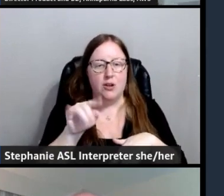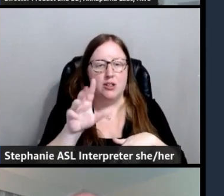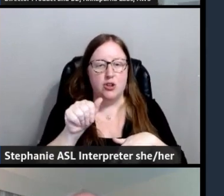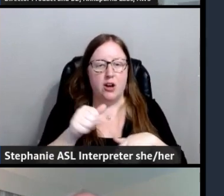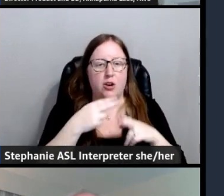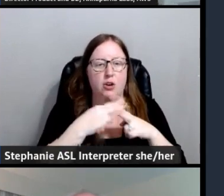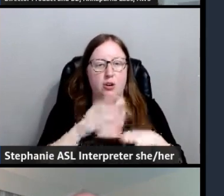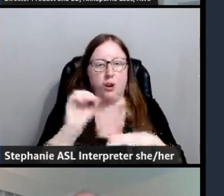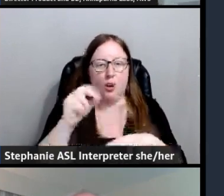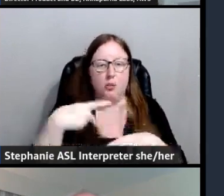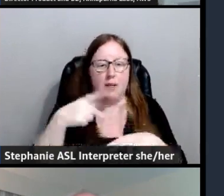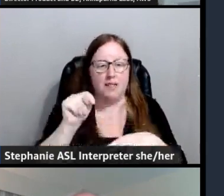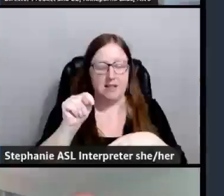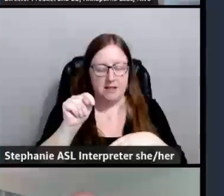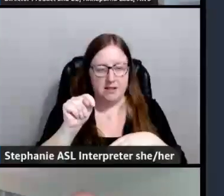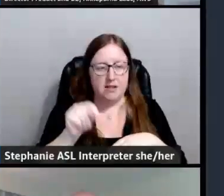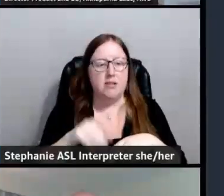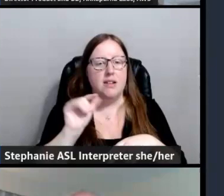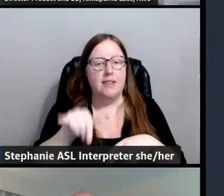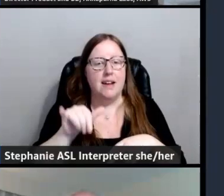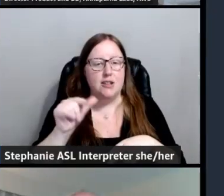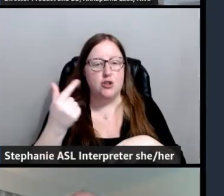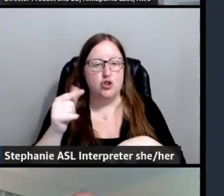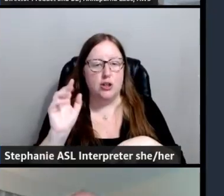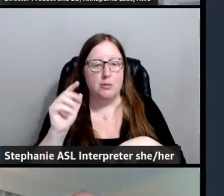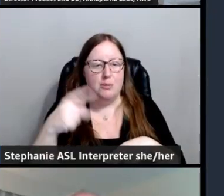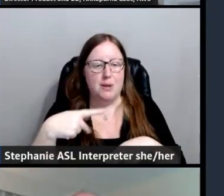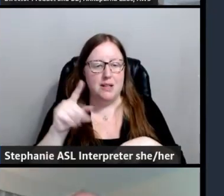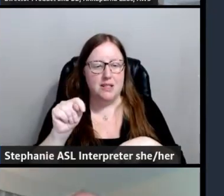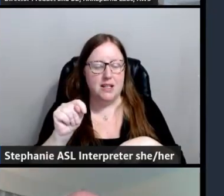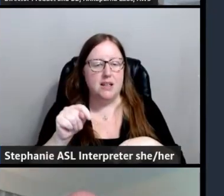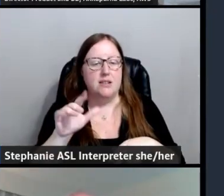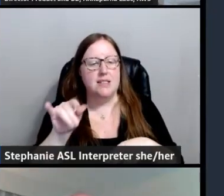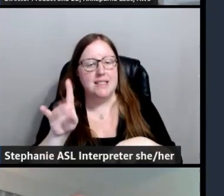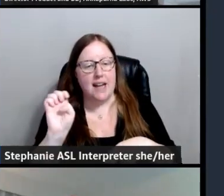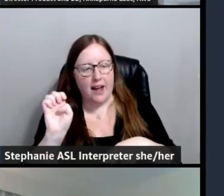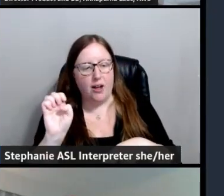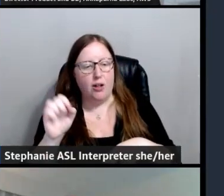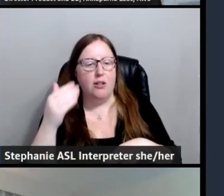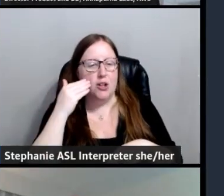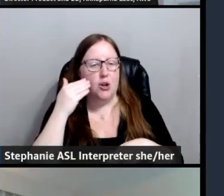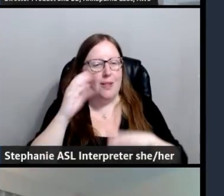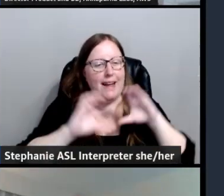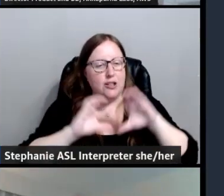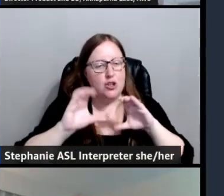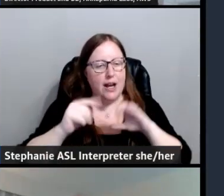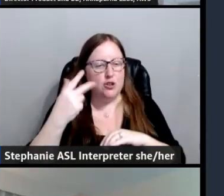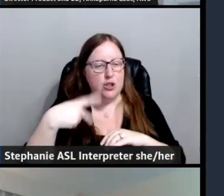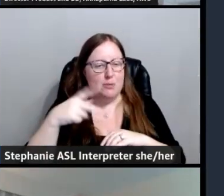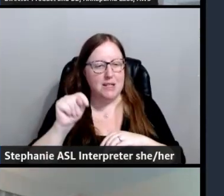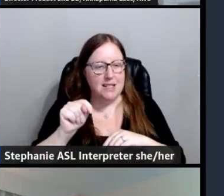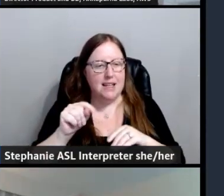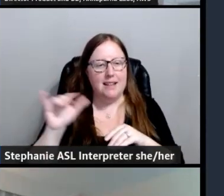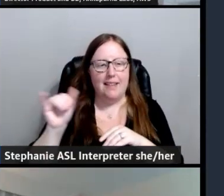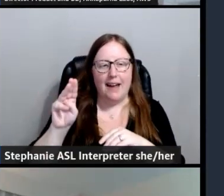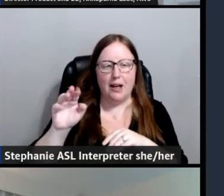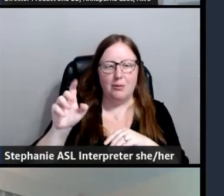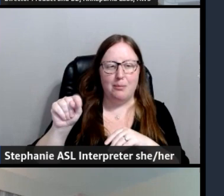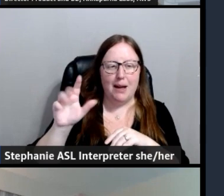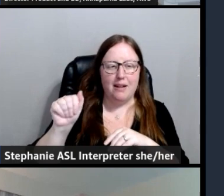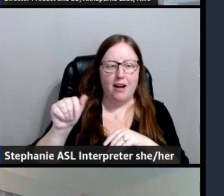OPT. OPT is a GPT style, so ChatGPT-like style model that came out of Meta